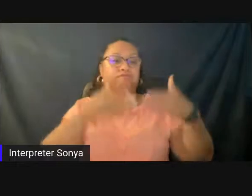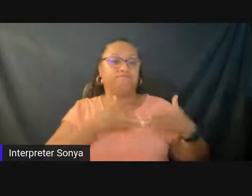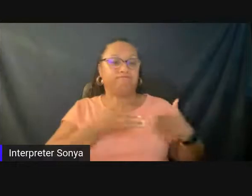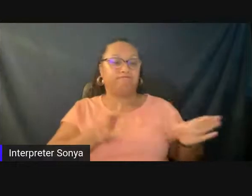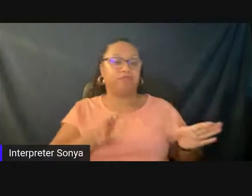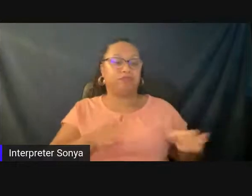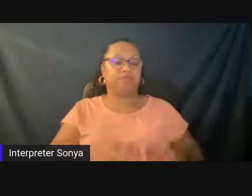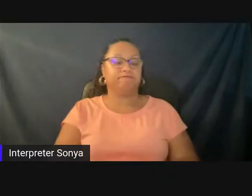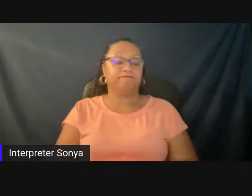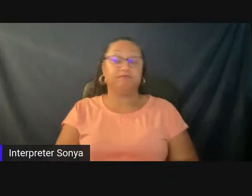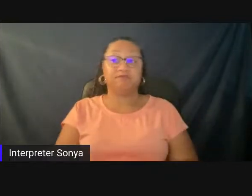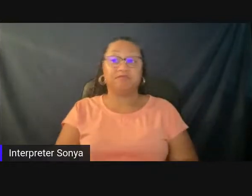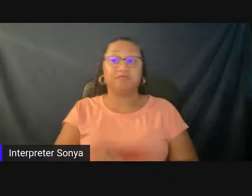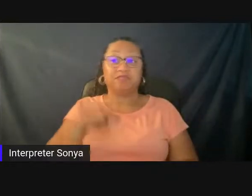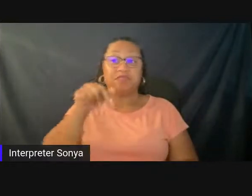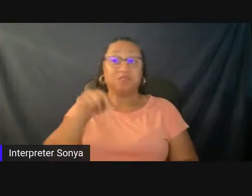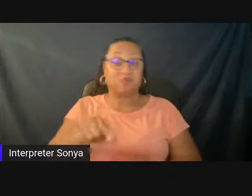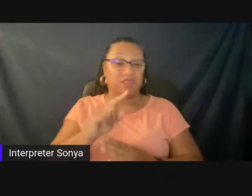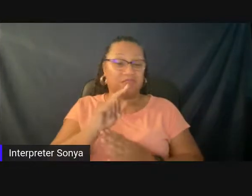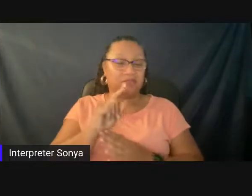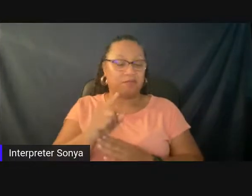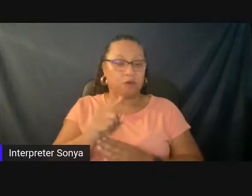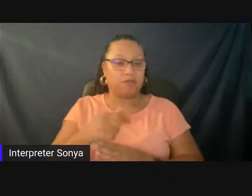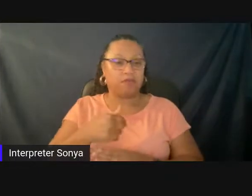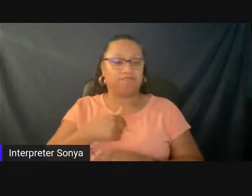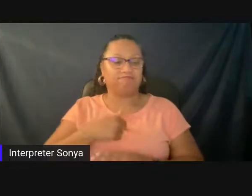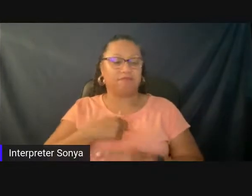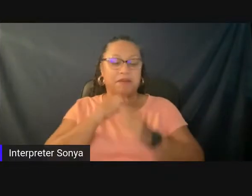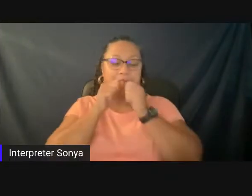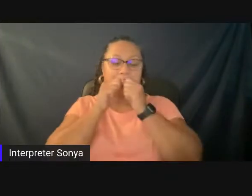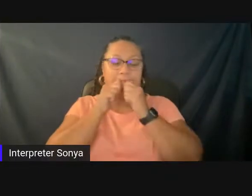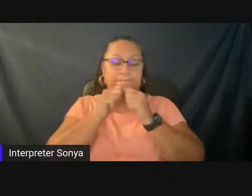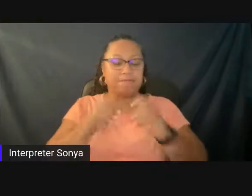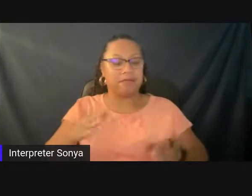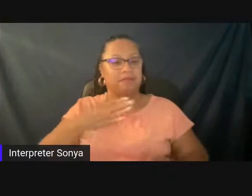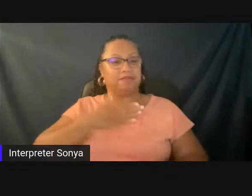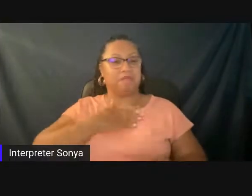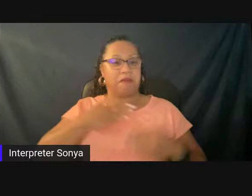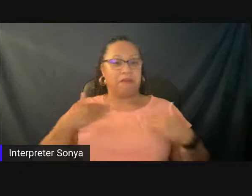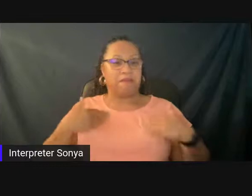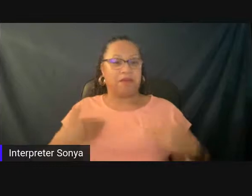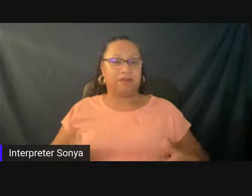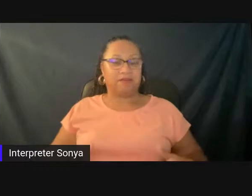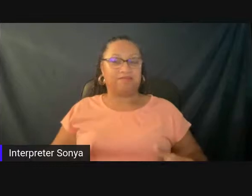In this moment, I bless my body.